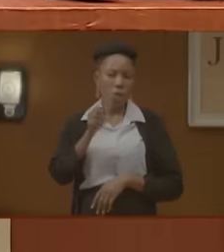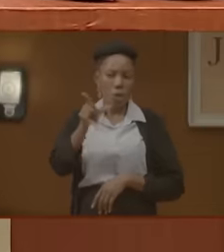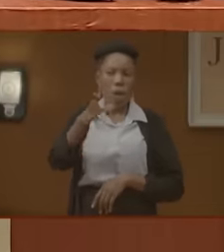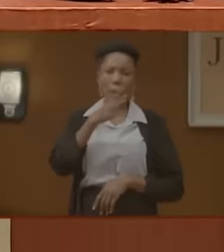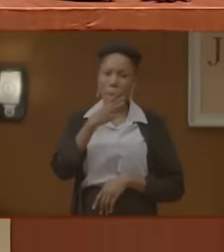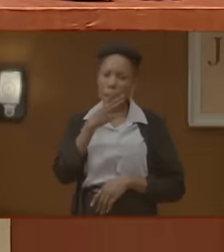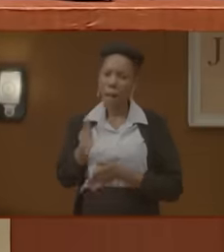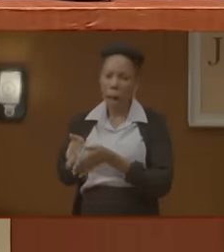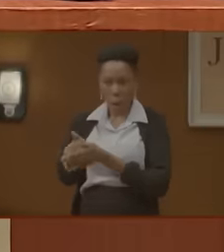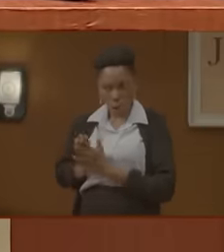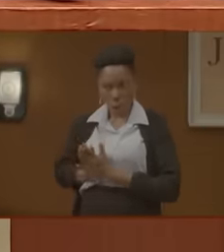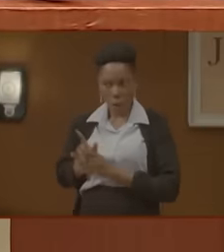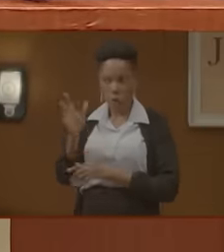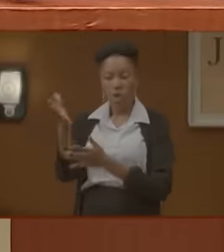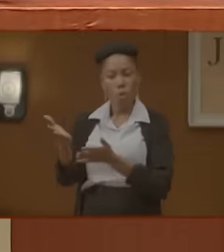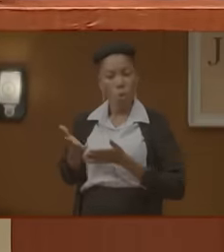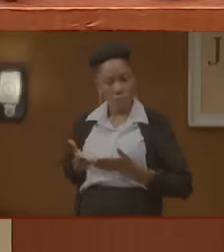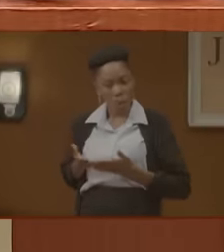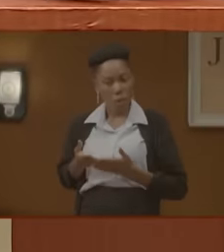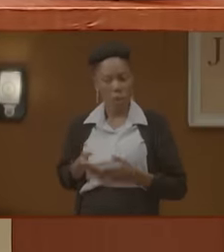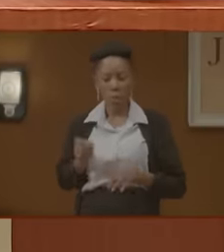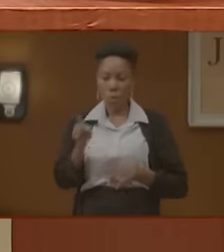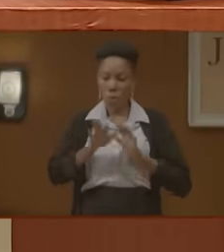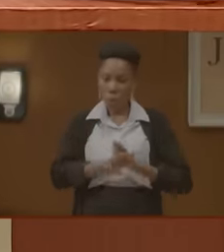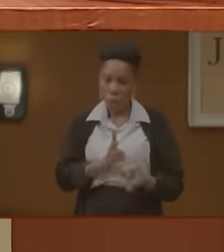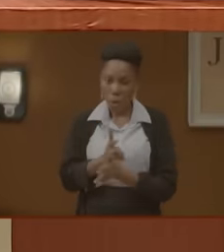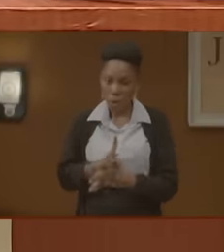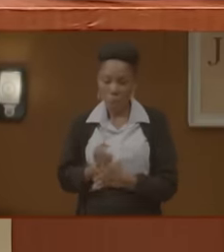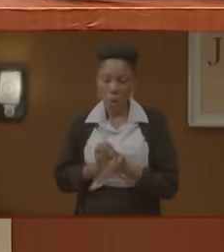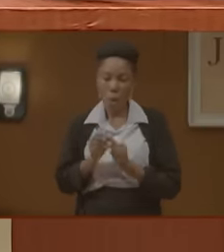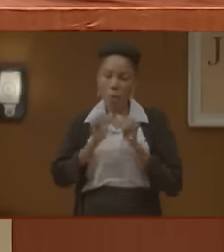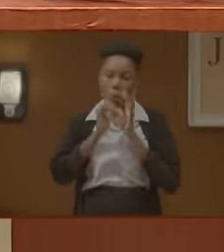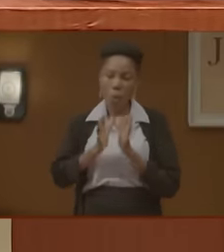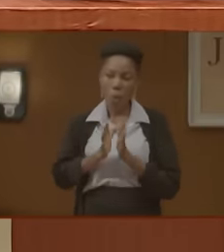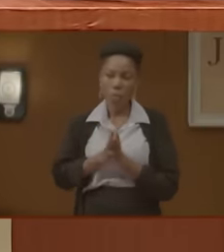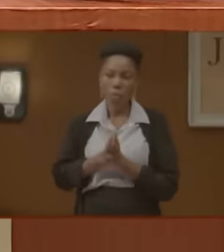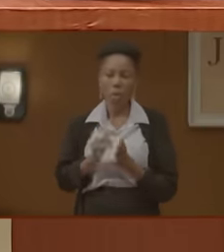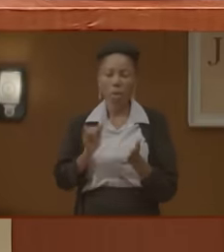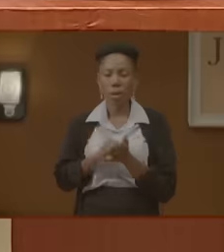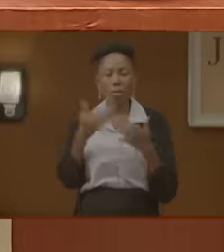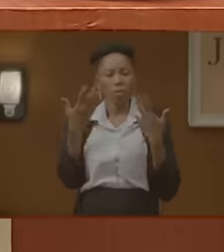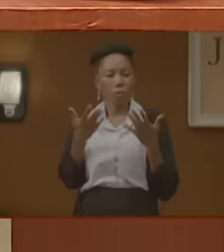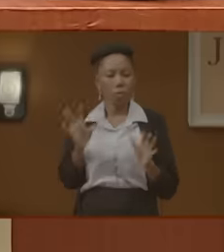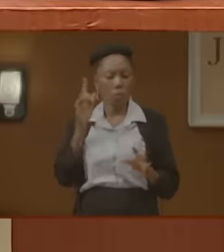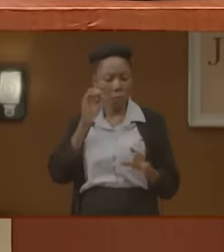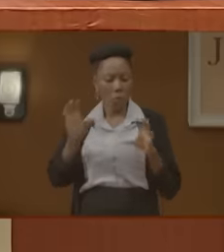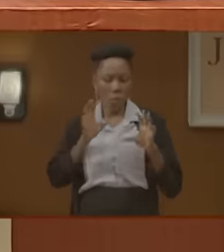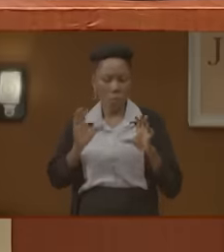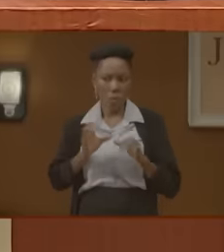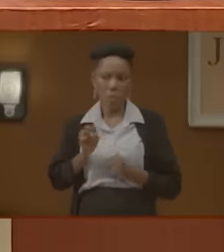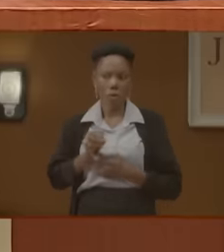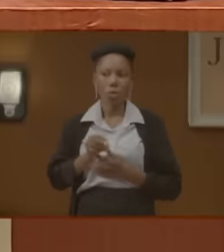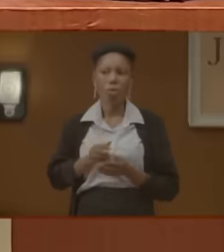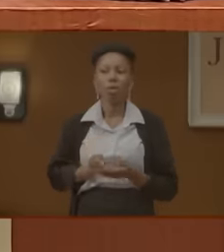talk. He said he doesn't want to insult an old woman. Then he cut the call. And that was how that discussion ended there. And then I